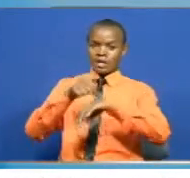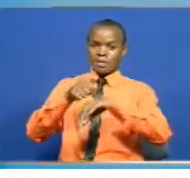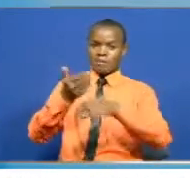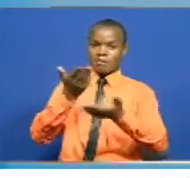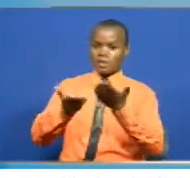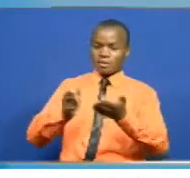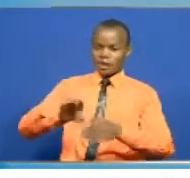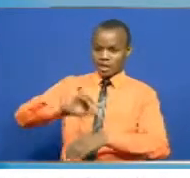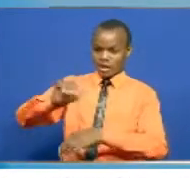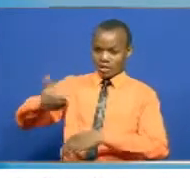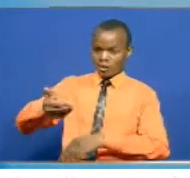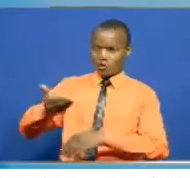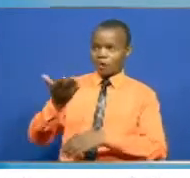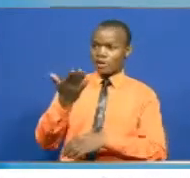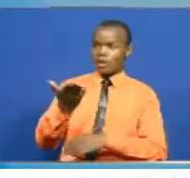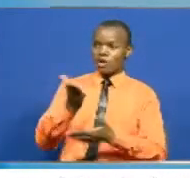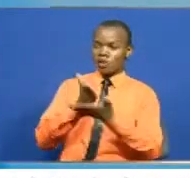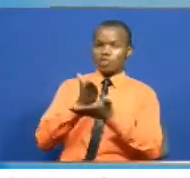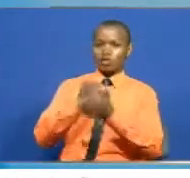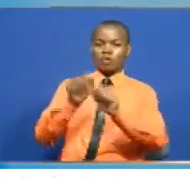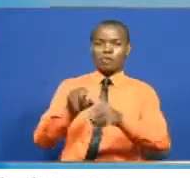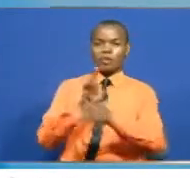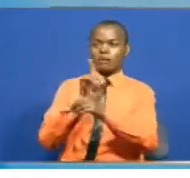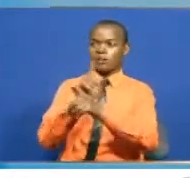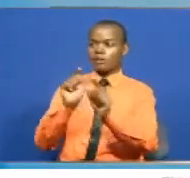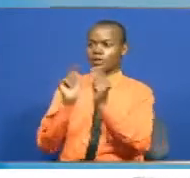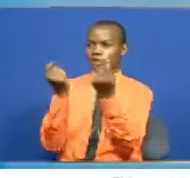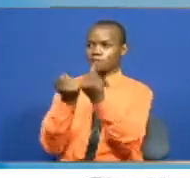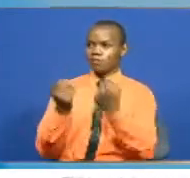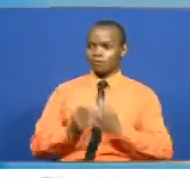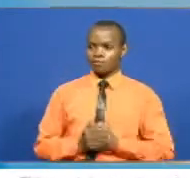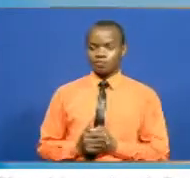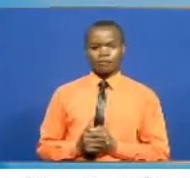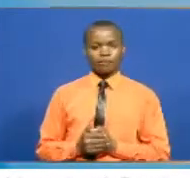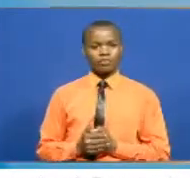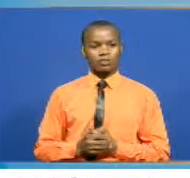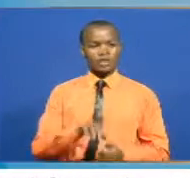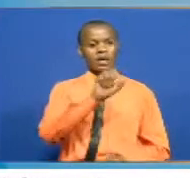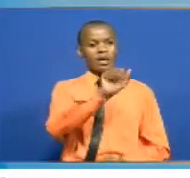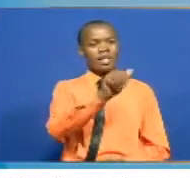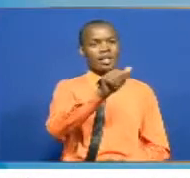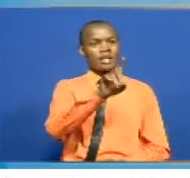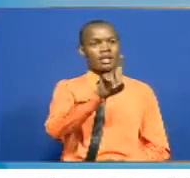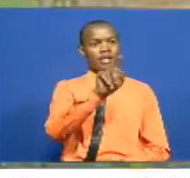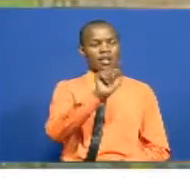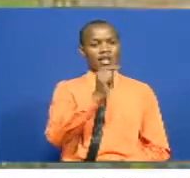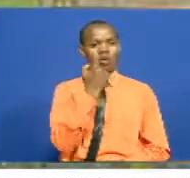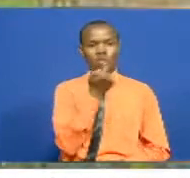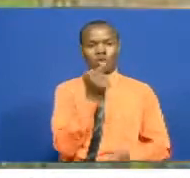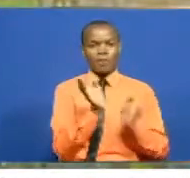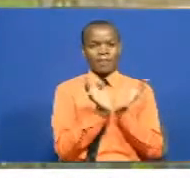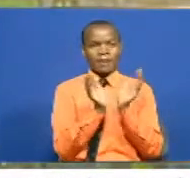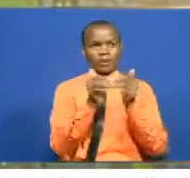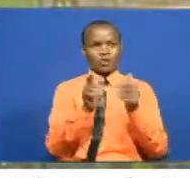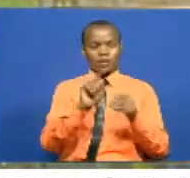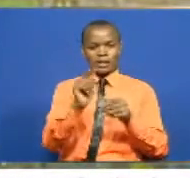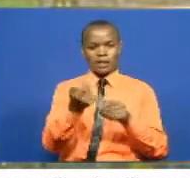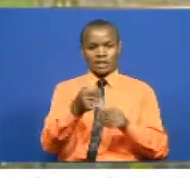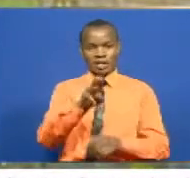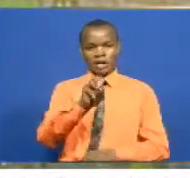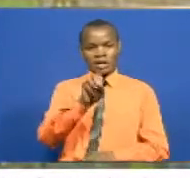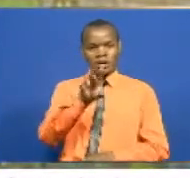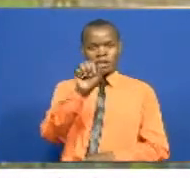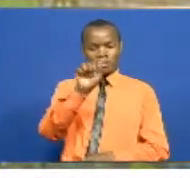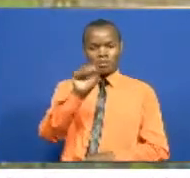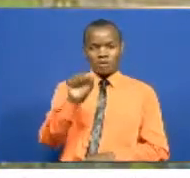Cameroon, we'll be a much different team. Well, that is Sadat Gaya. He is the coach of the Kenyan Morans, the national